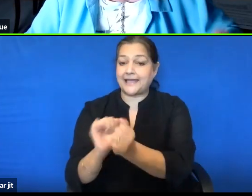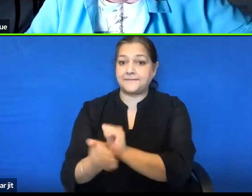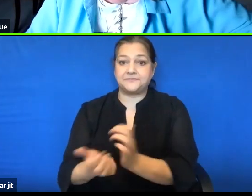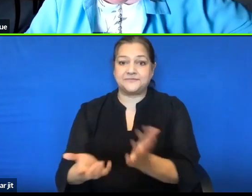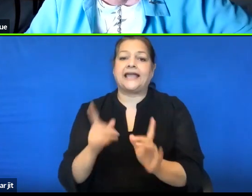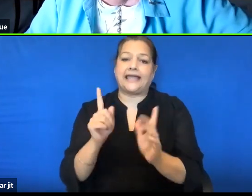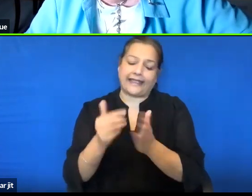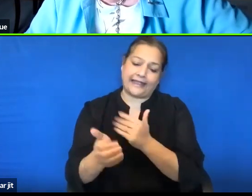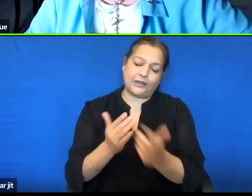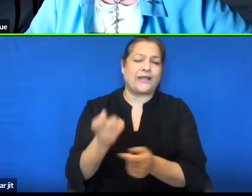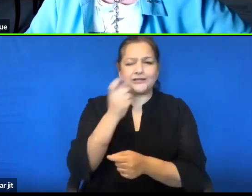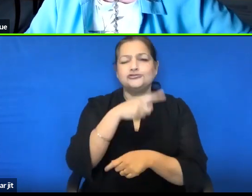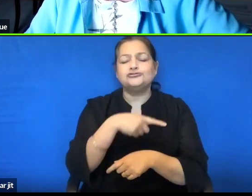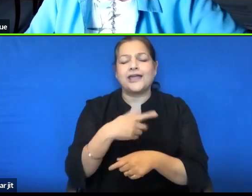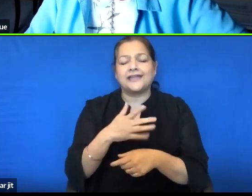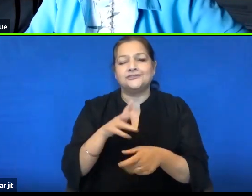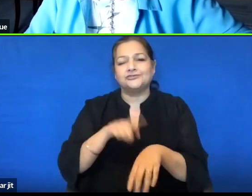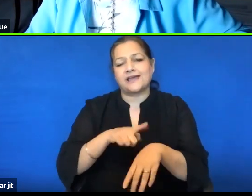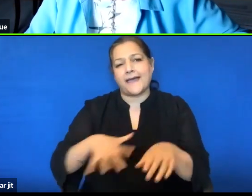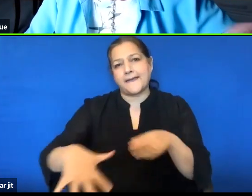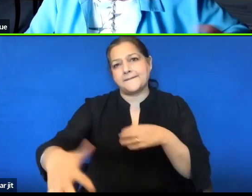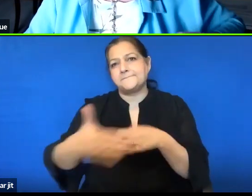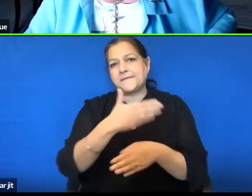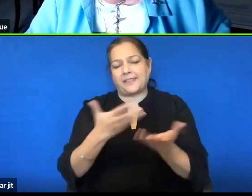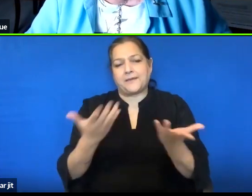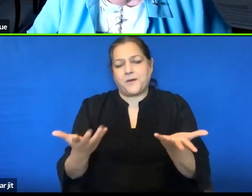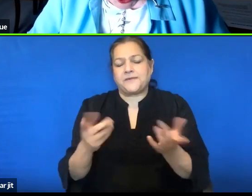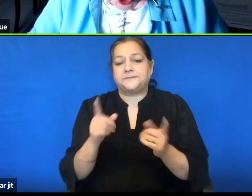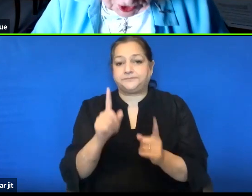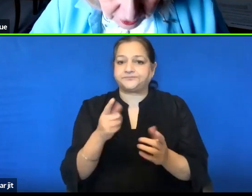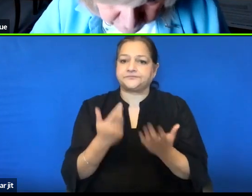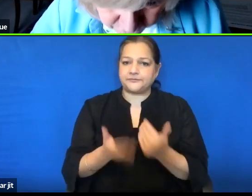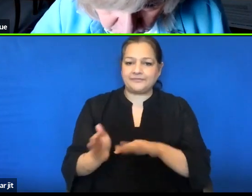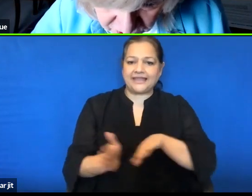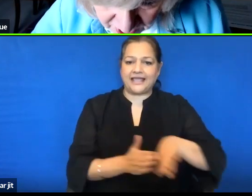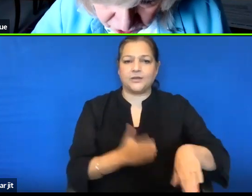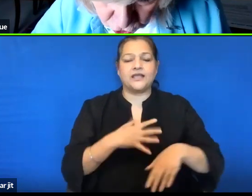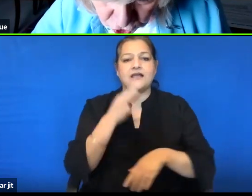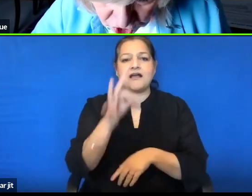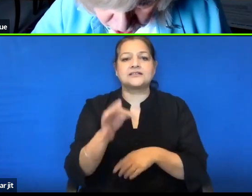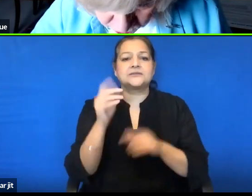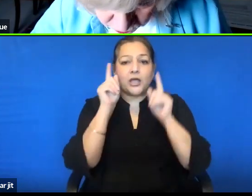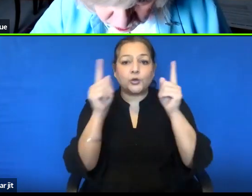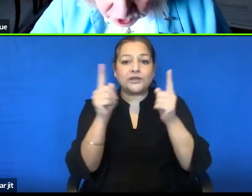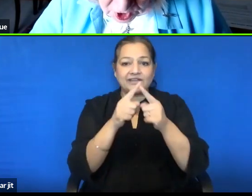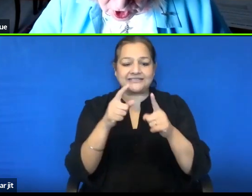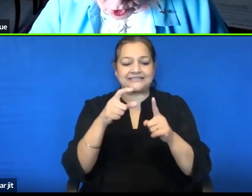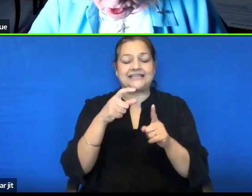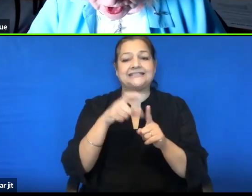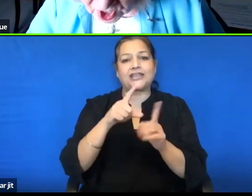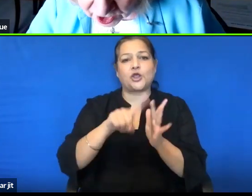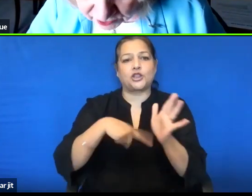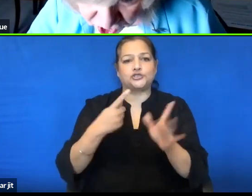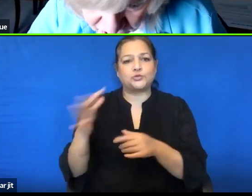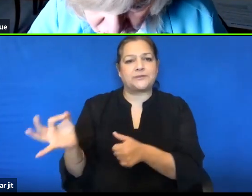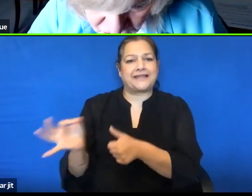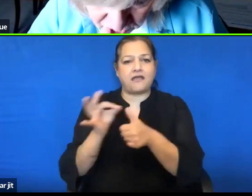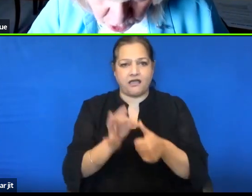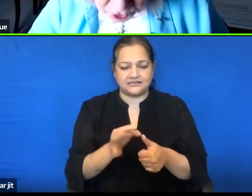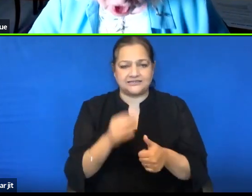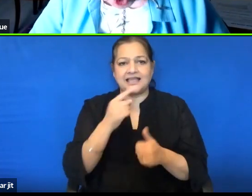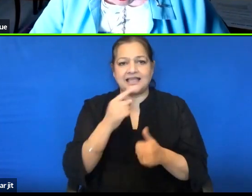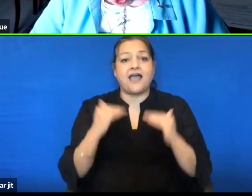in strange times. So, right, so can I move on to a question on universities then from Daniel Jones, who says higher